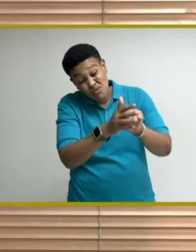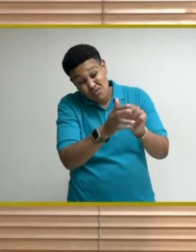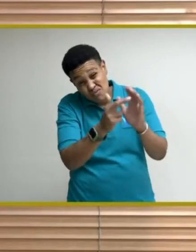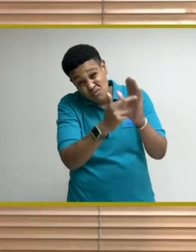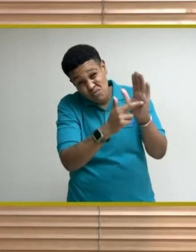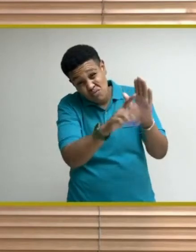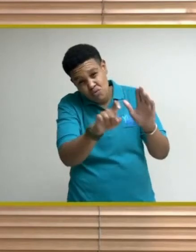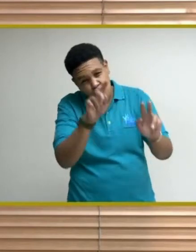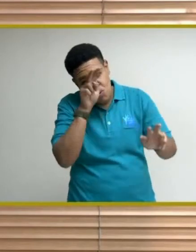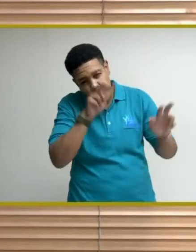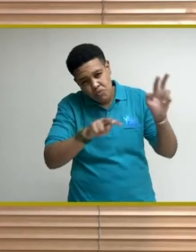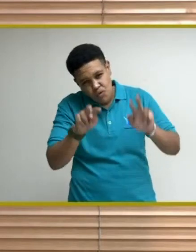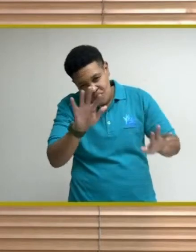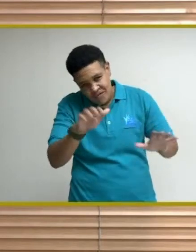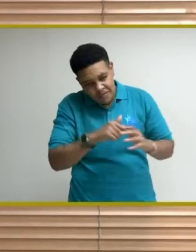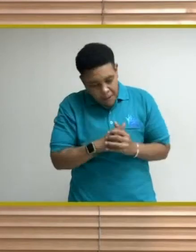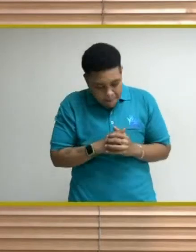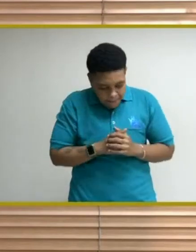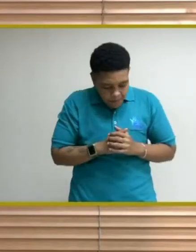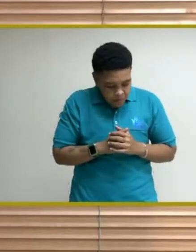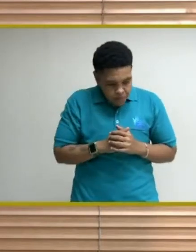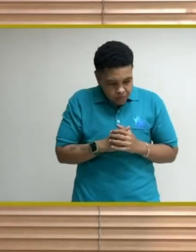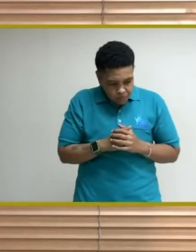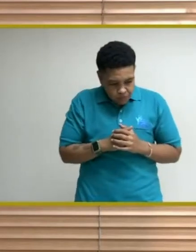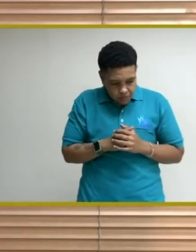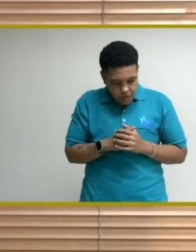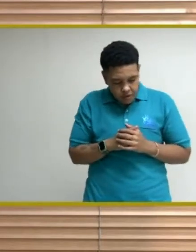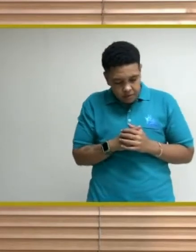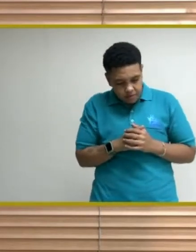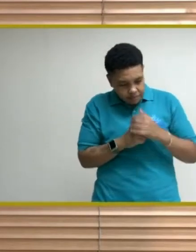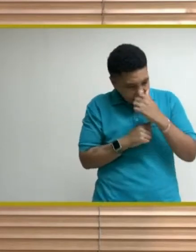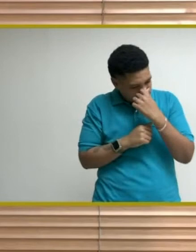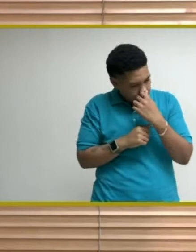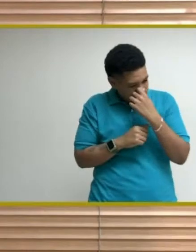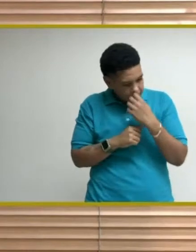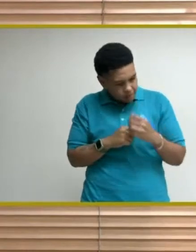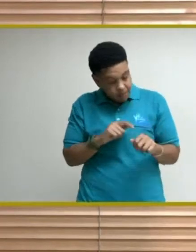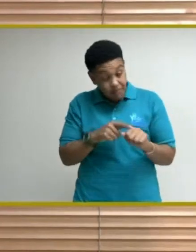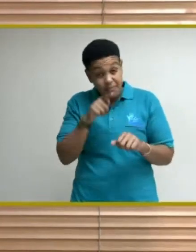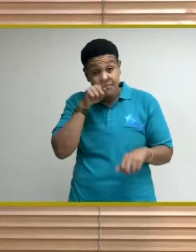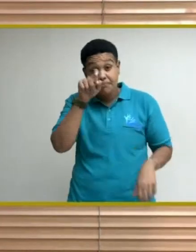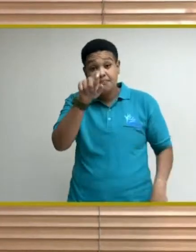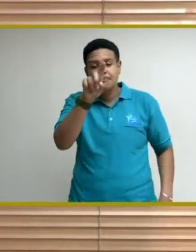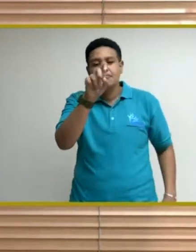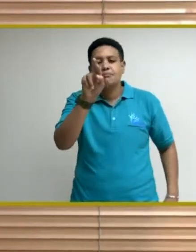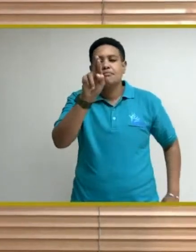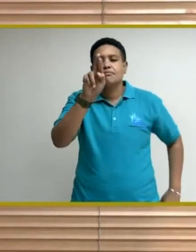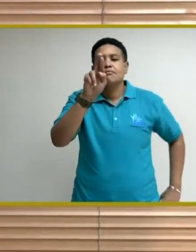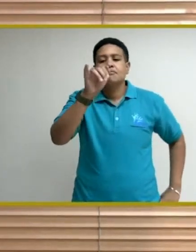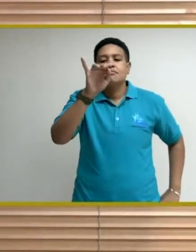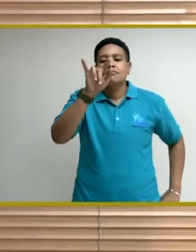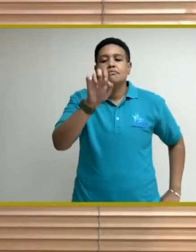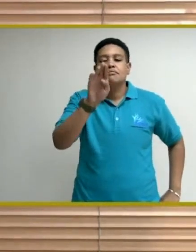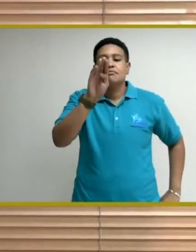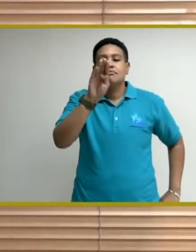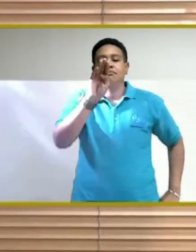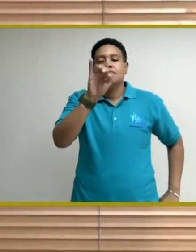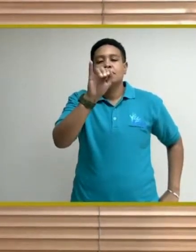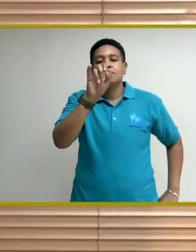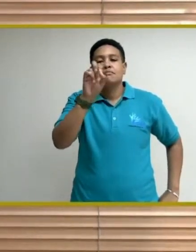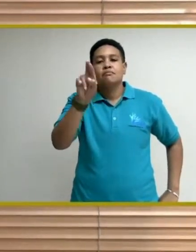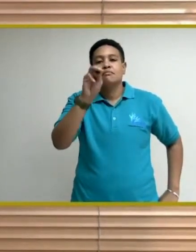be observed. So let me just begin by asking Dr. Jacqueline Bisesa-McKenzie for